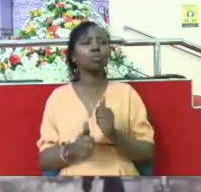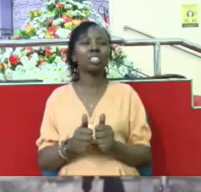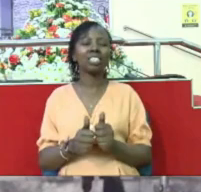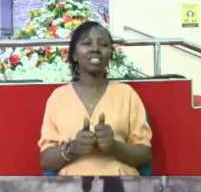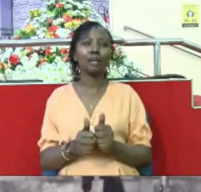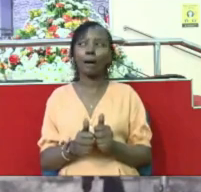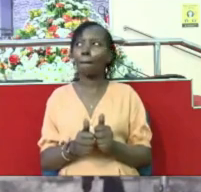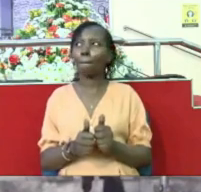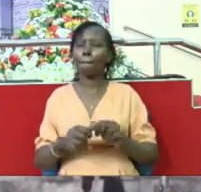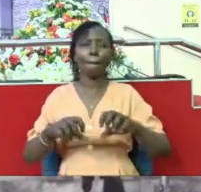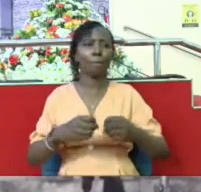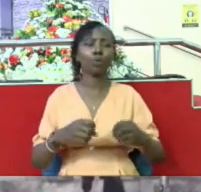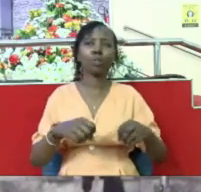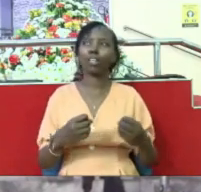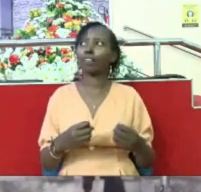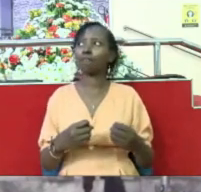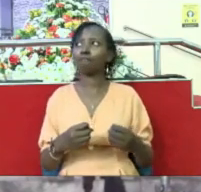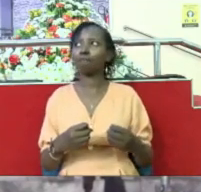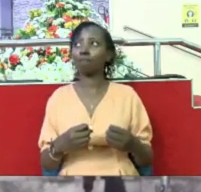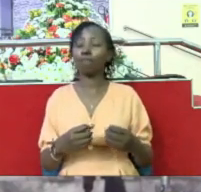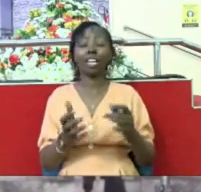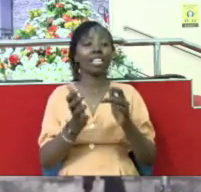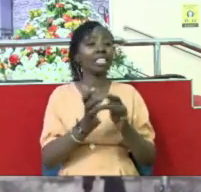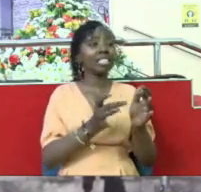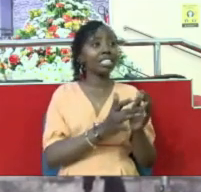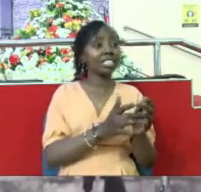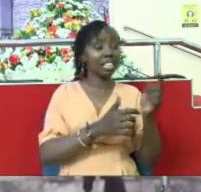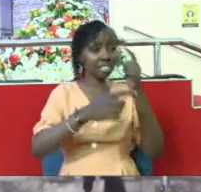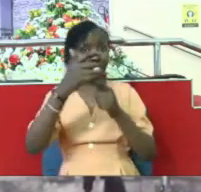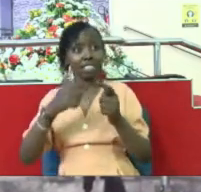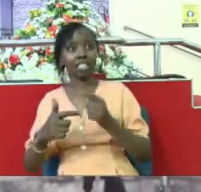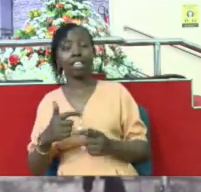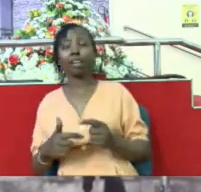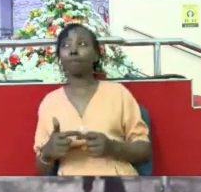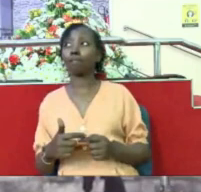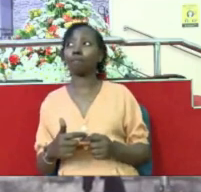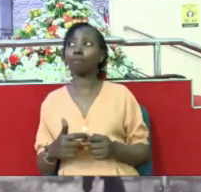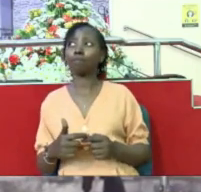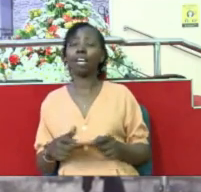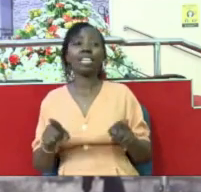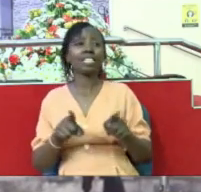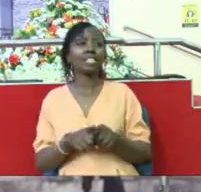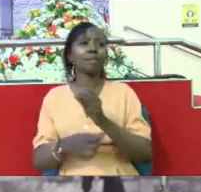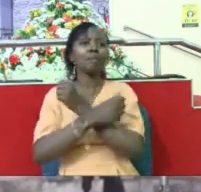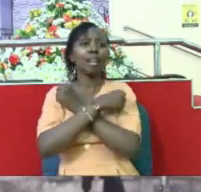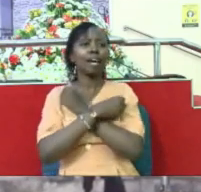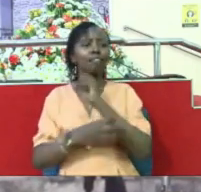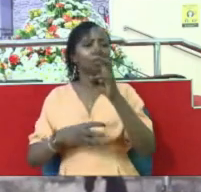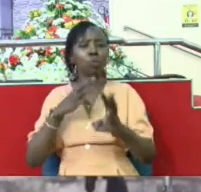it. That grace caused him to love it. And for him to come and die on the cross for